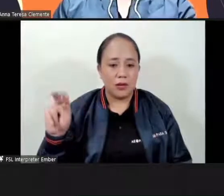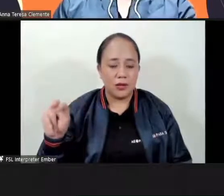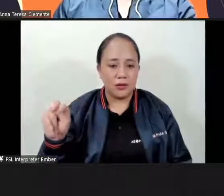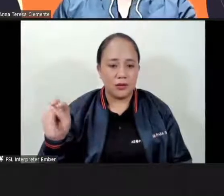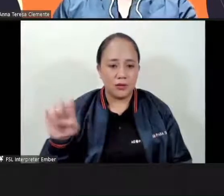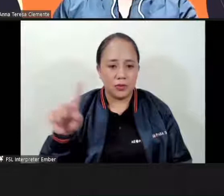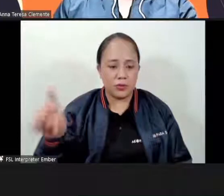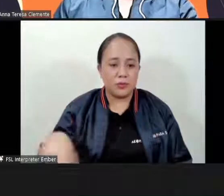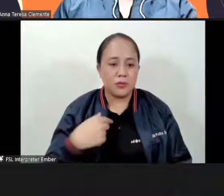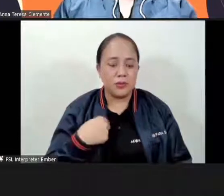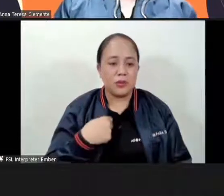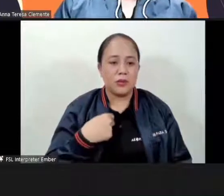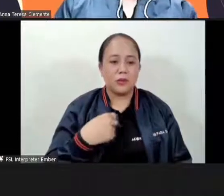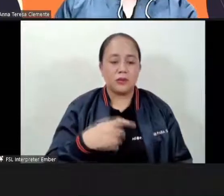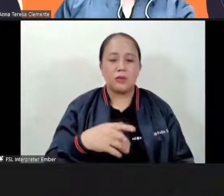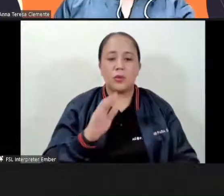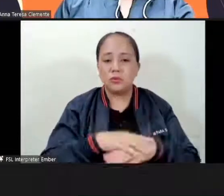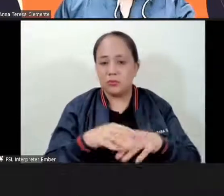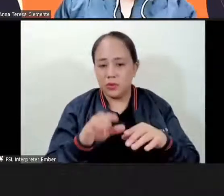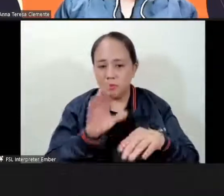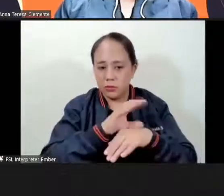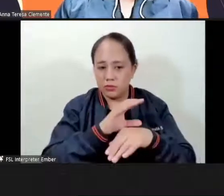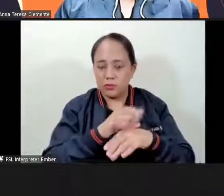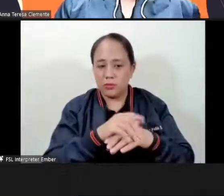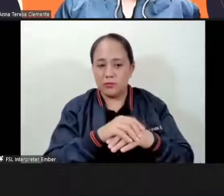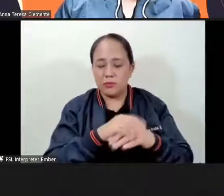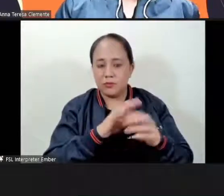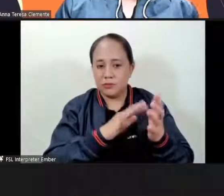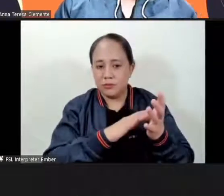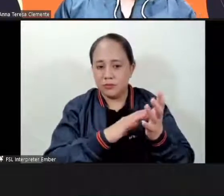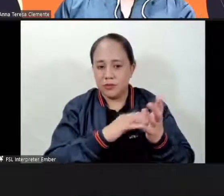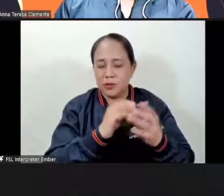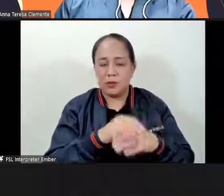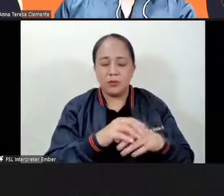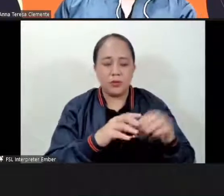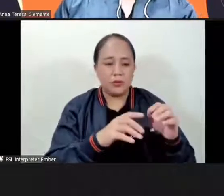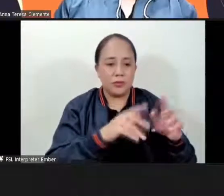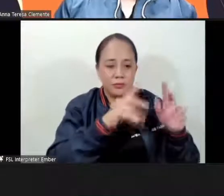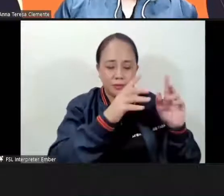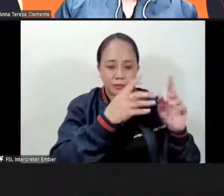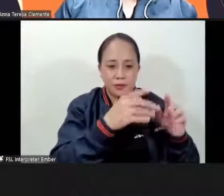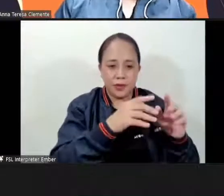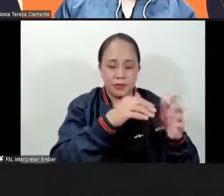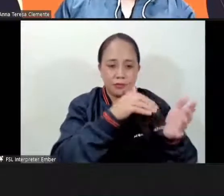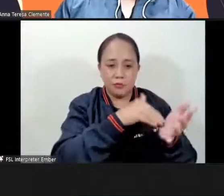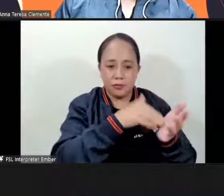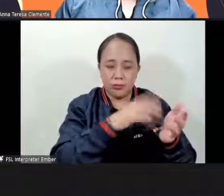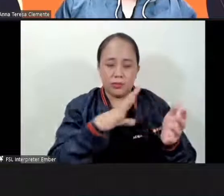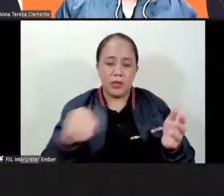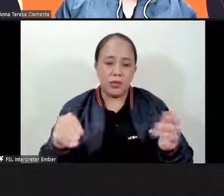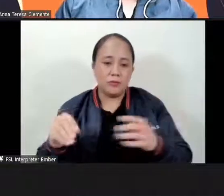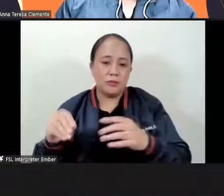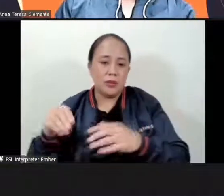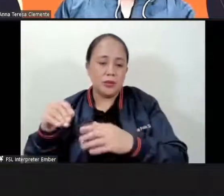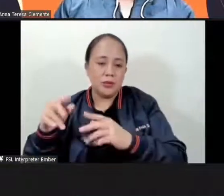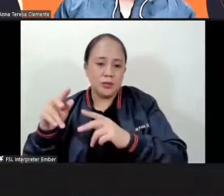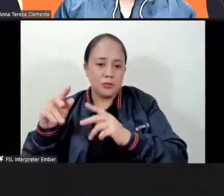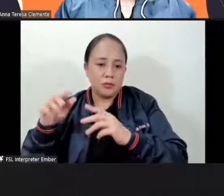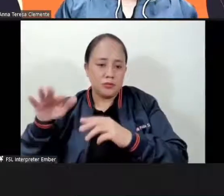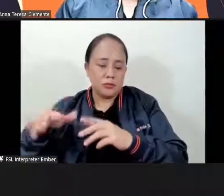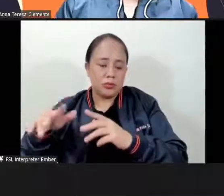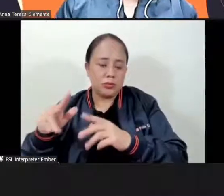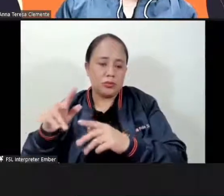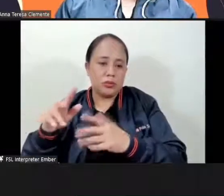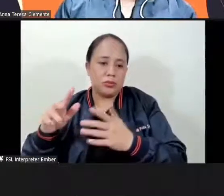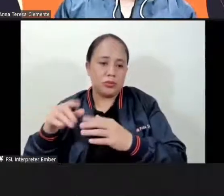In cases of telemedicine between residents and the patients from the community, how do you protect